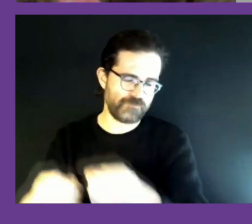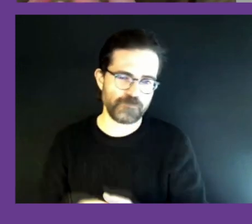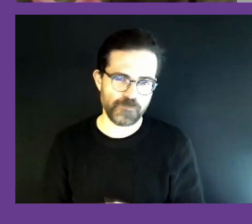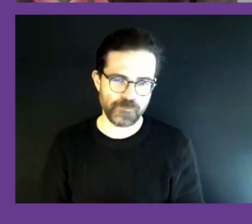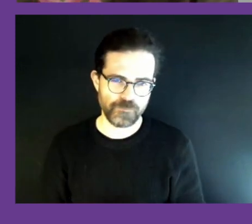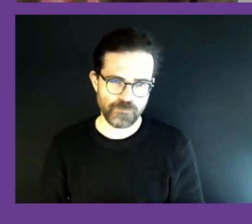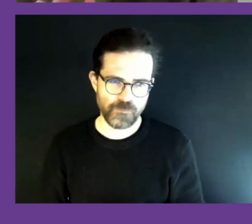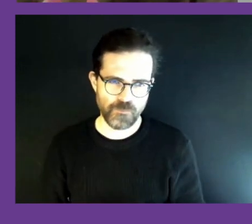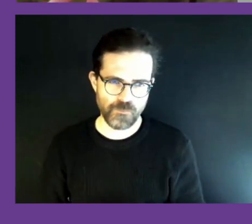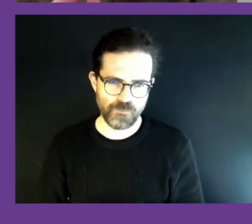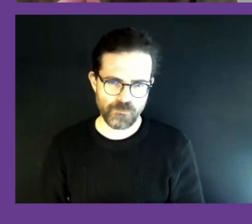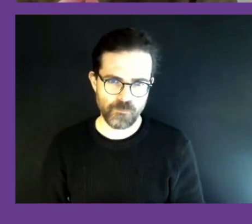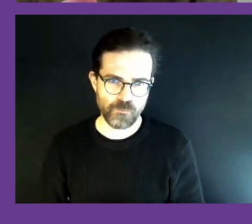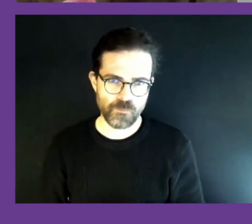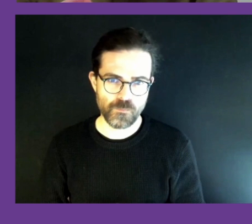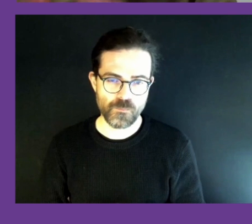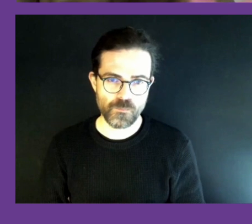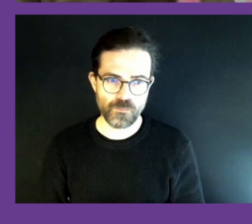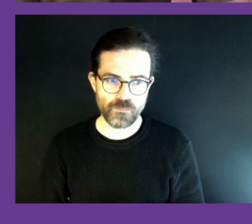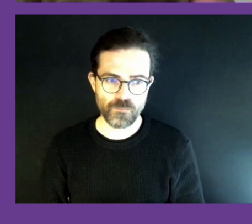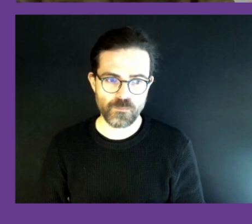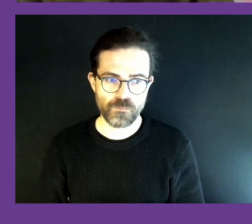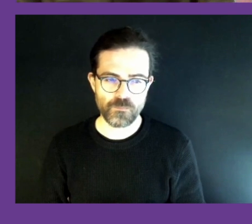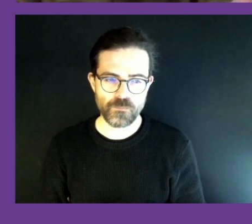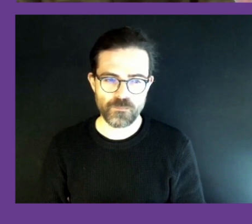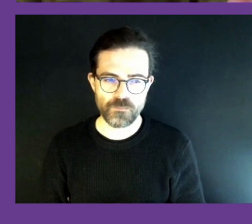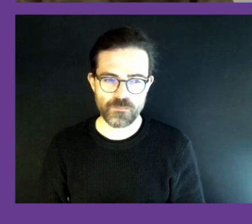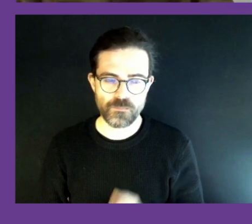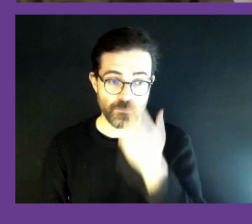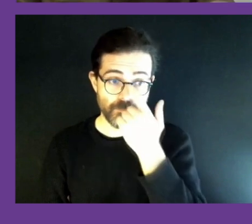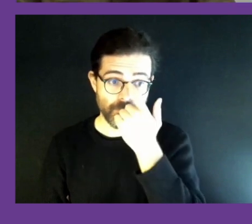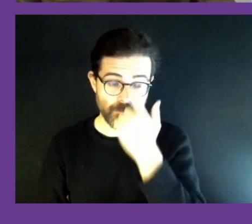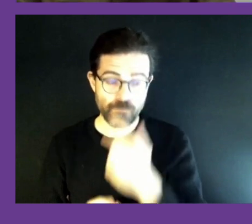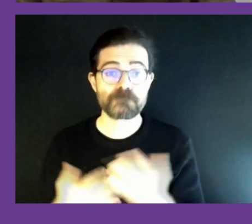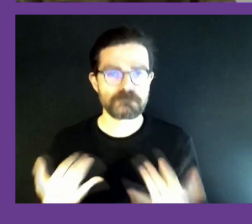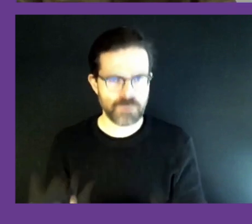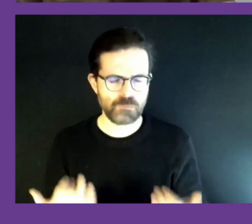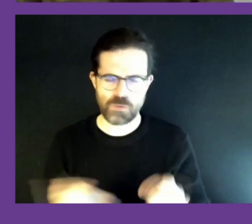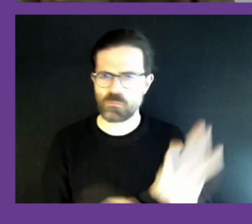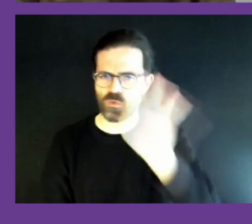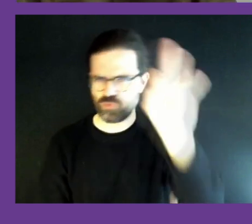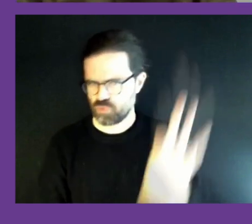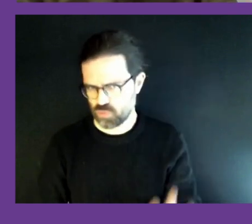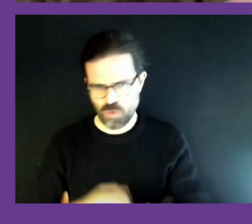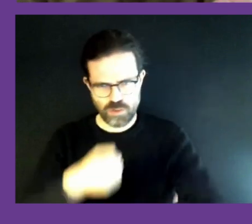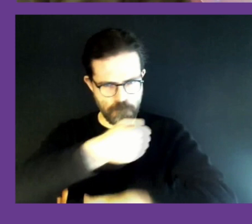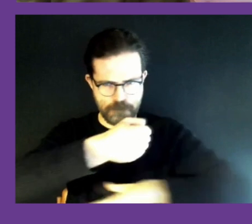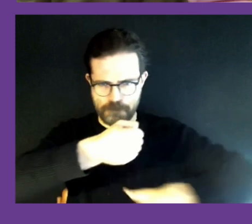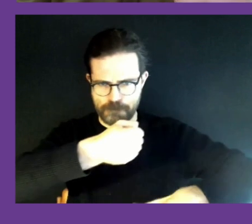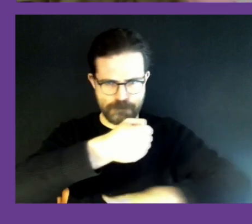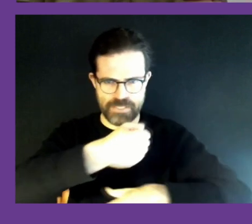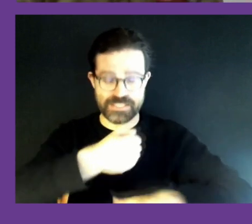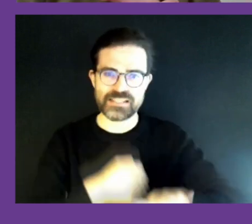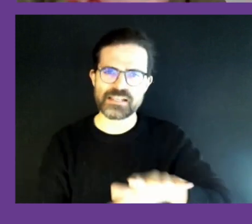discuss now, starting maybe with one of the most basic questions: what is AccessibleEU?